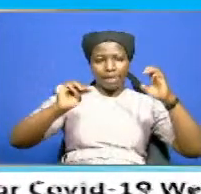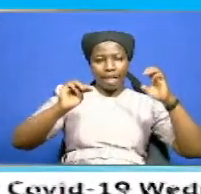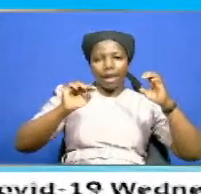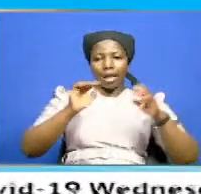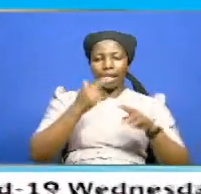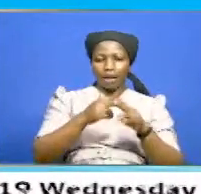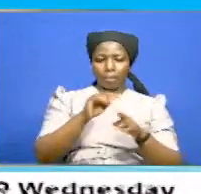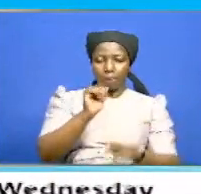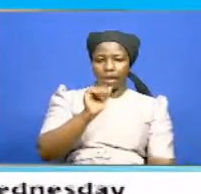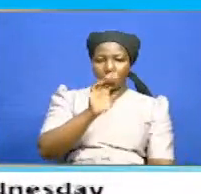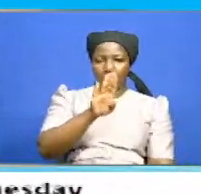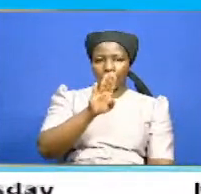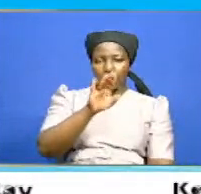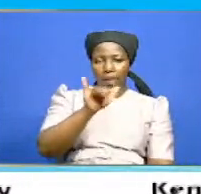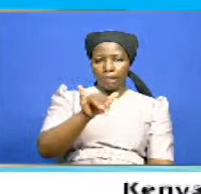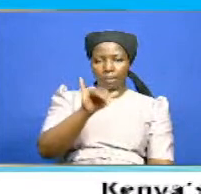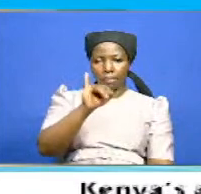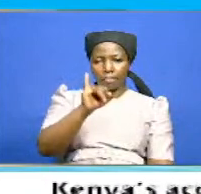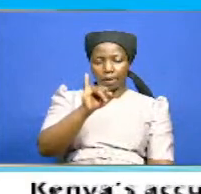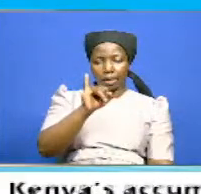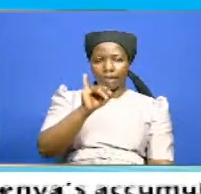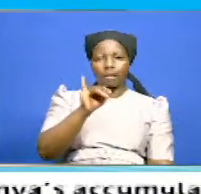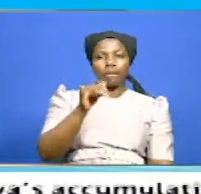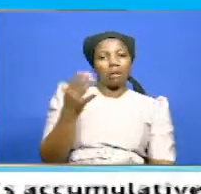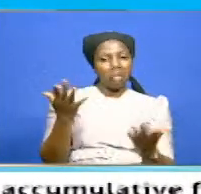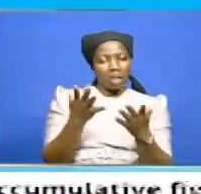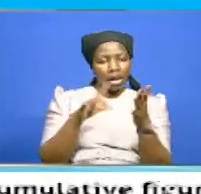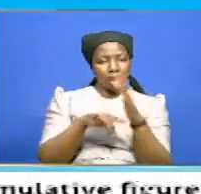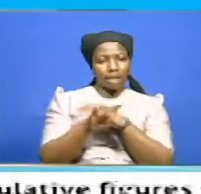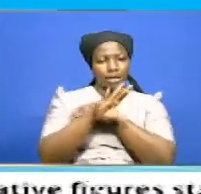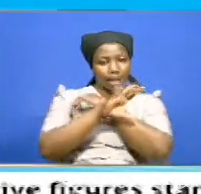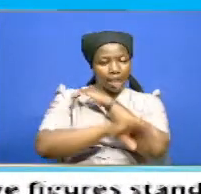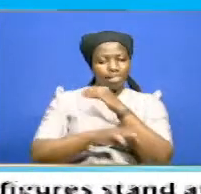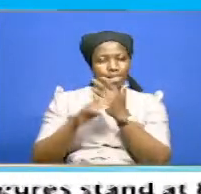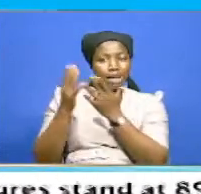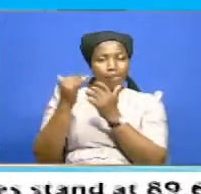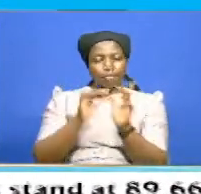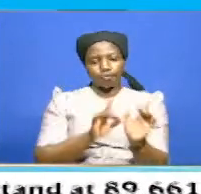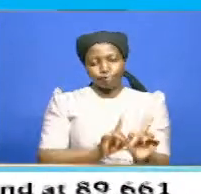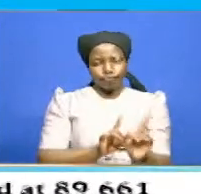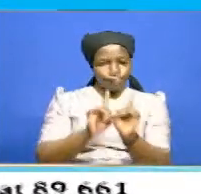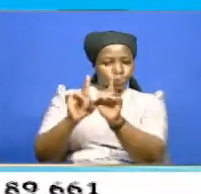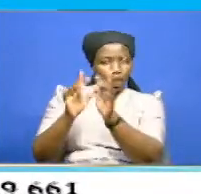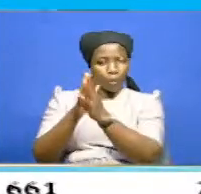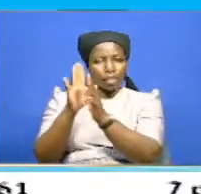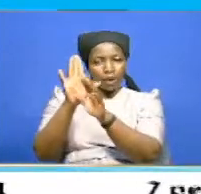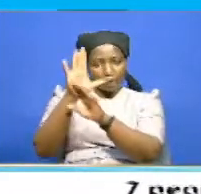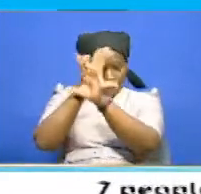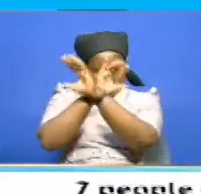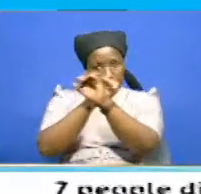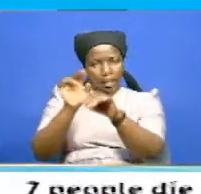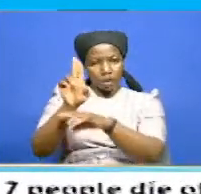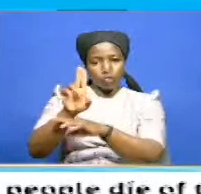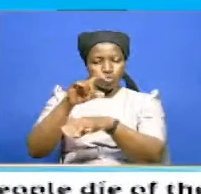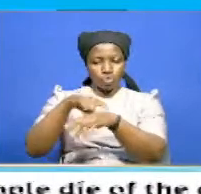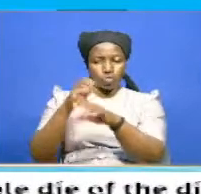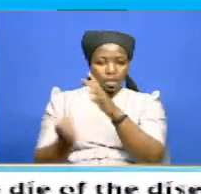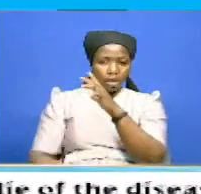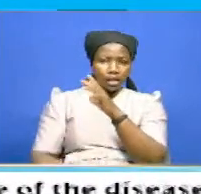the country, and he is expected to accompany President Uhuru Kenyatta during the